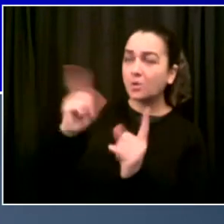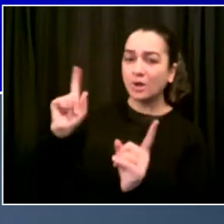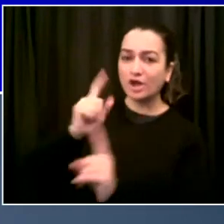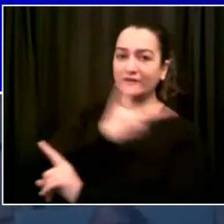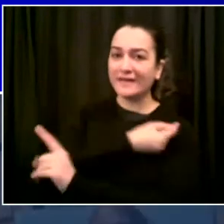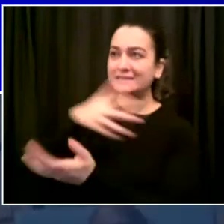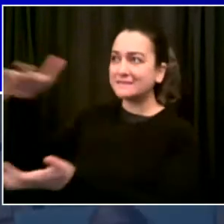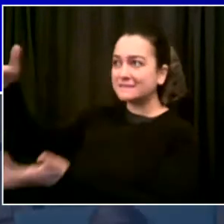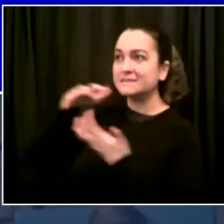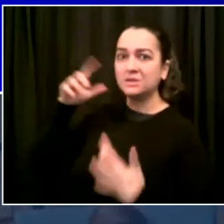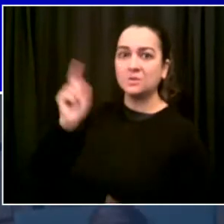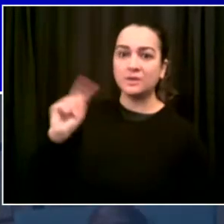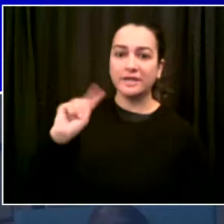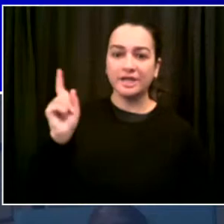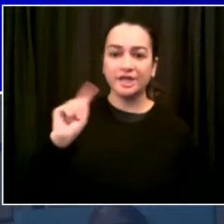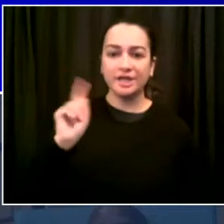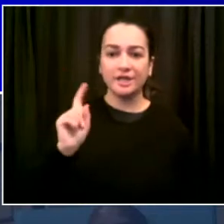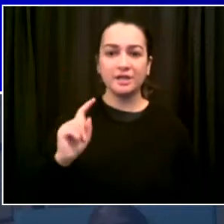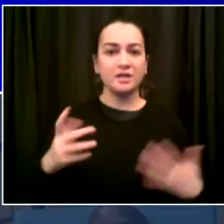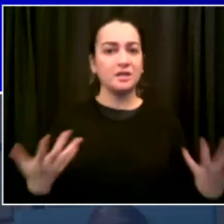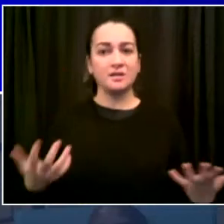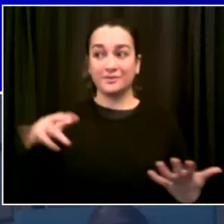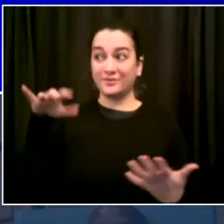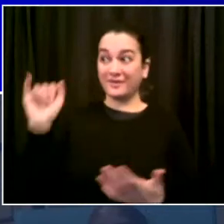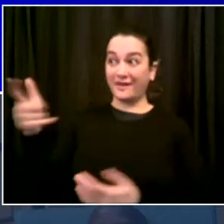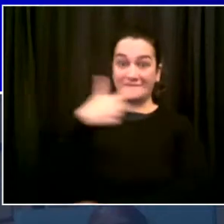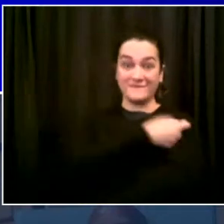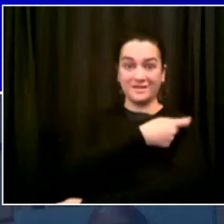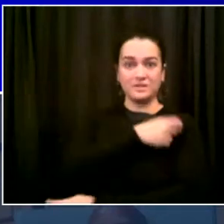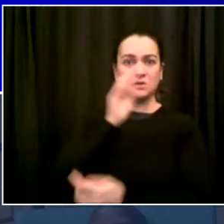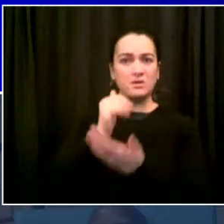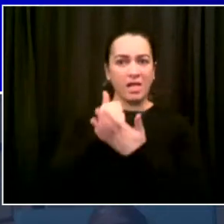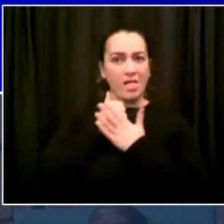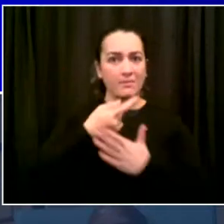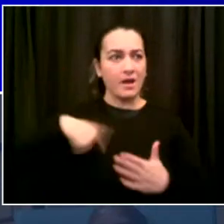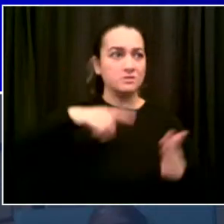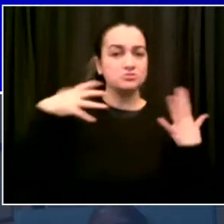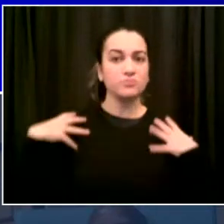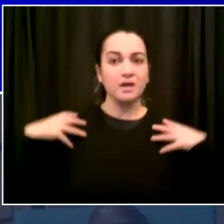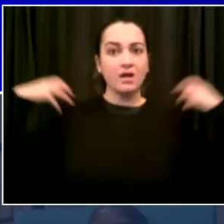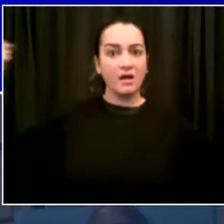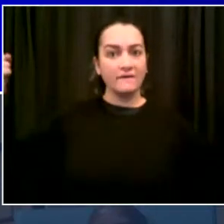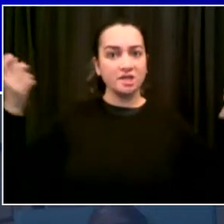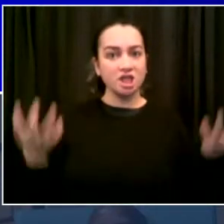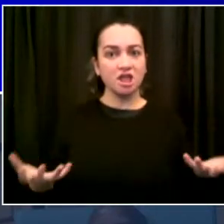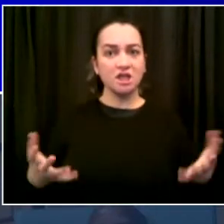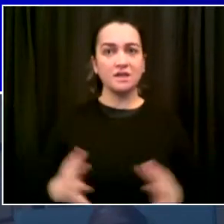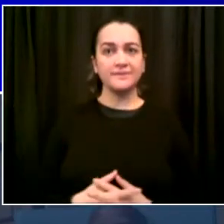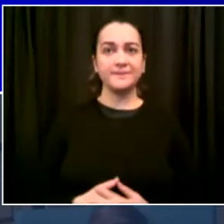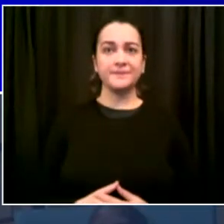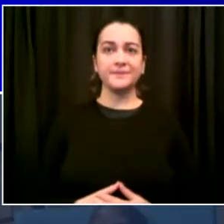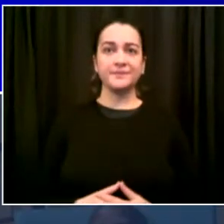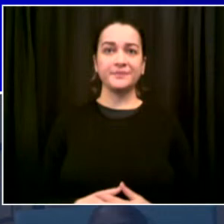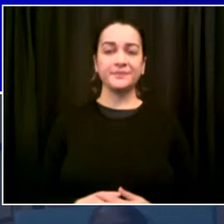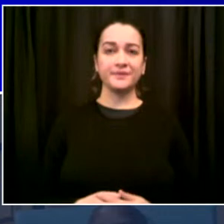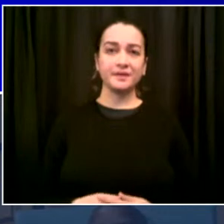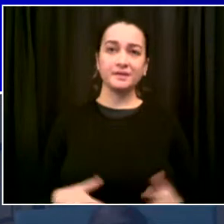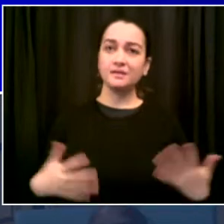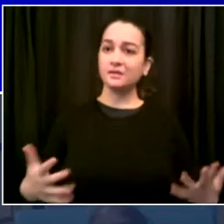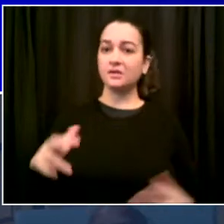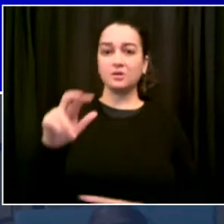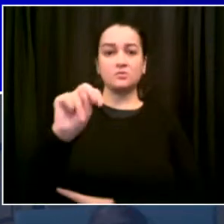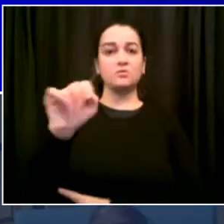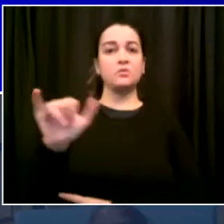A recovery for all of us requires everyone to get vaccinated. A recovery for all of us means we speed the vaccination effort. By speeding